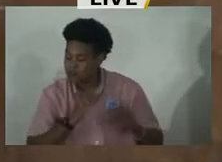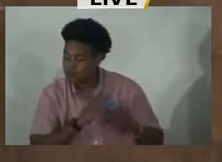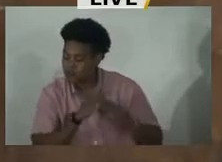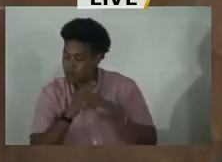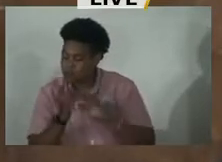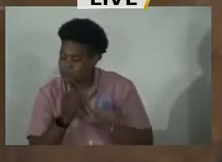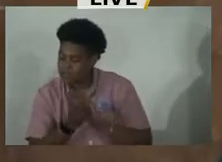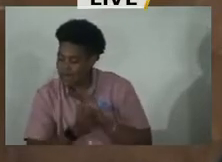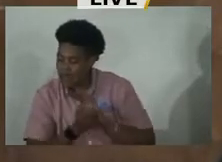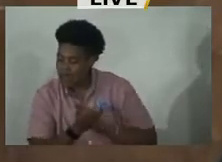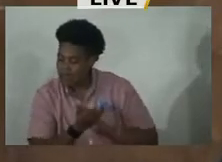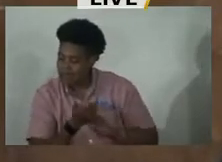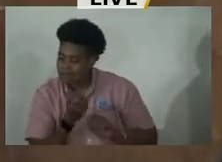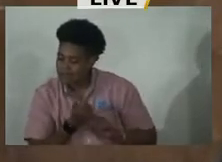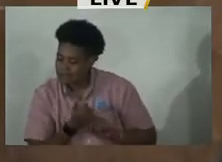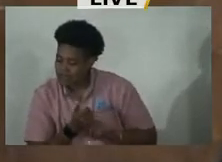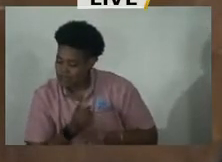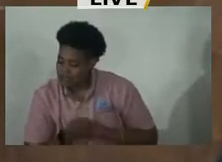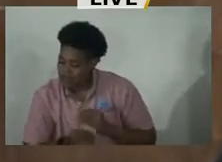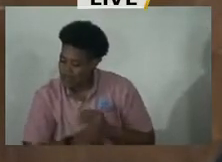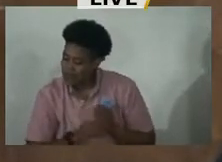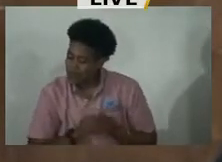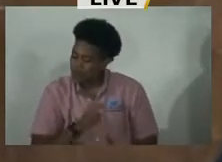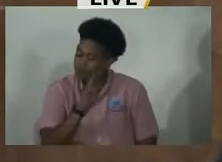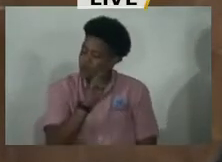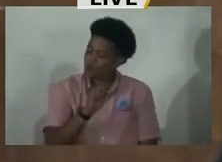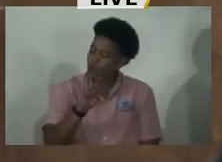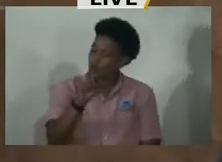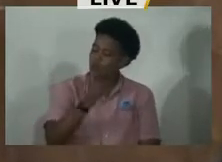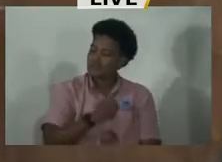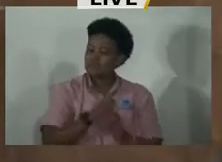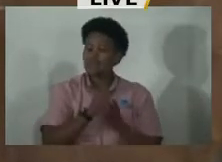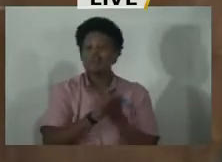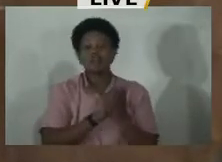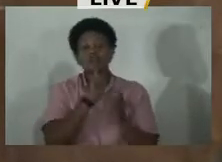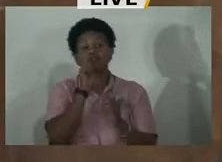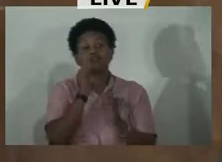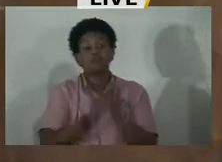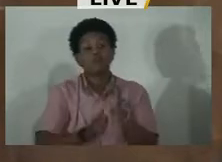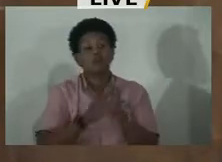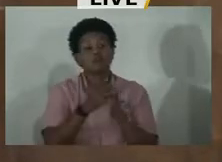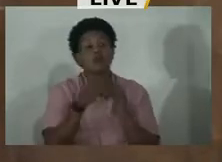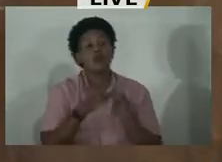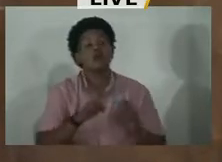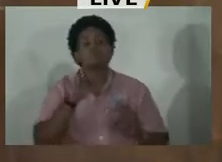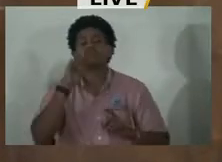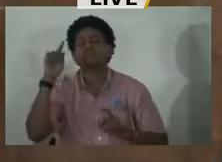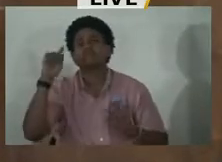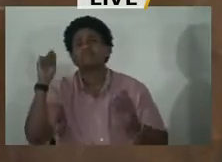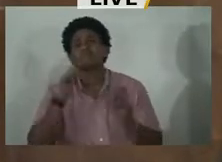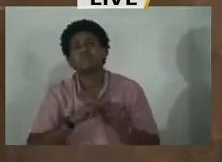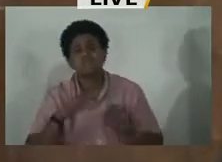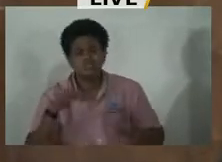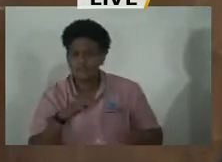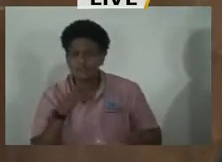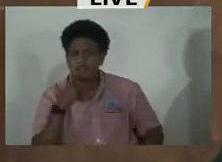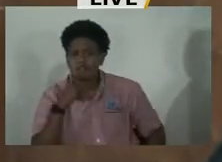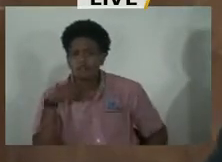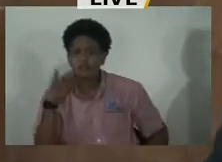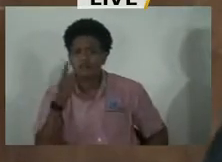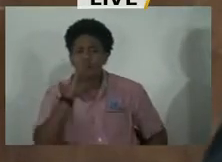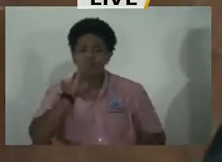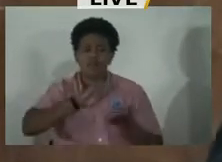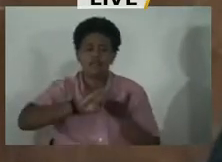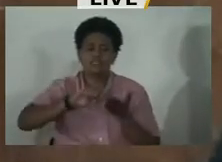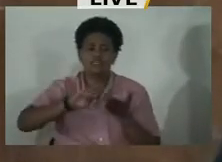Act. And in 2001, when that legislation was passed, it specifically exempted